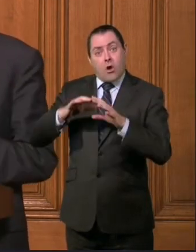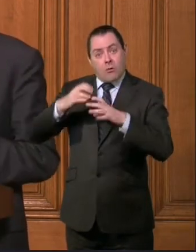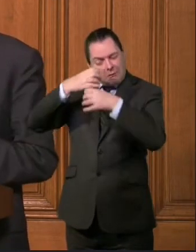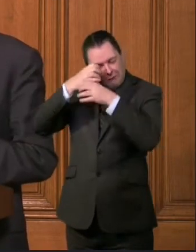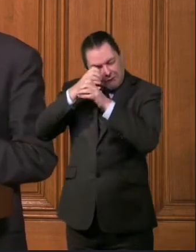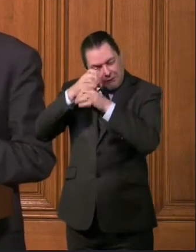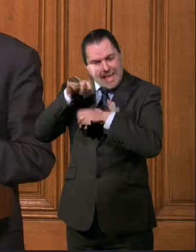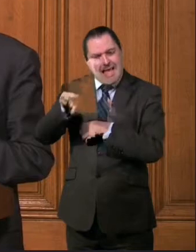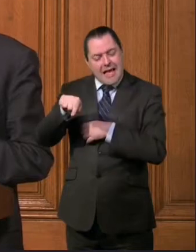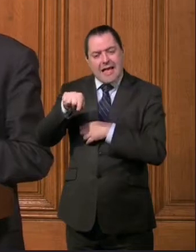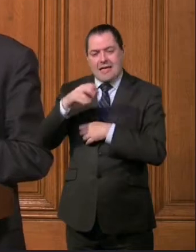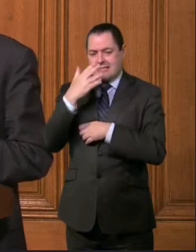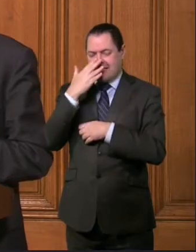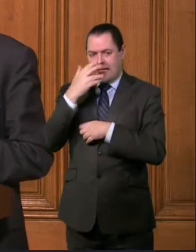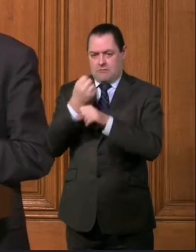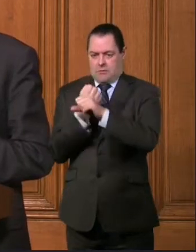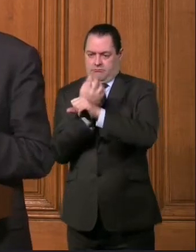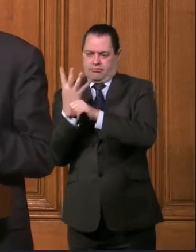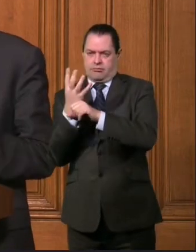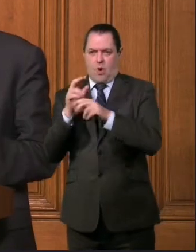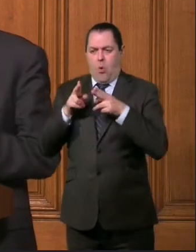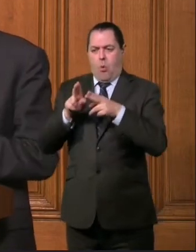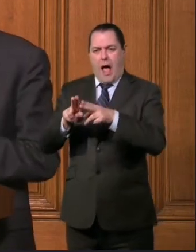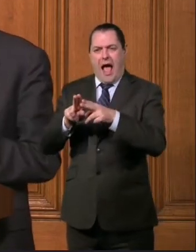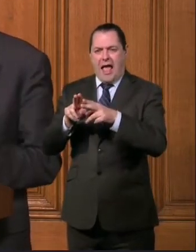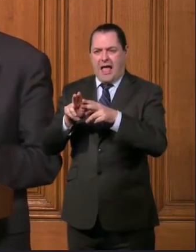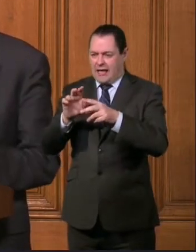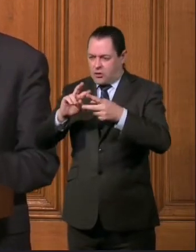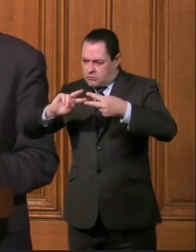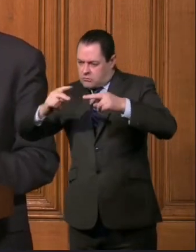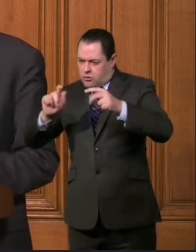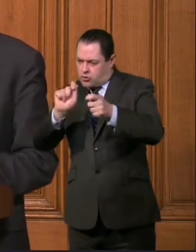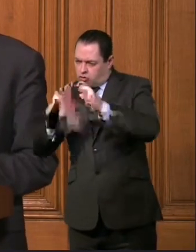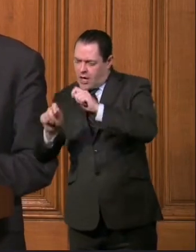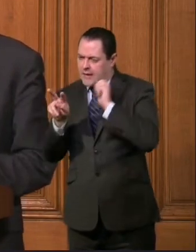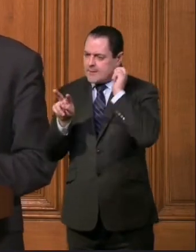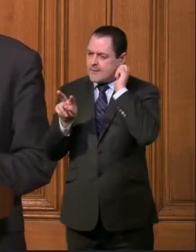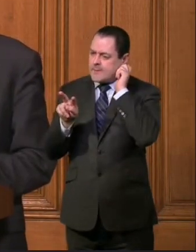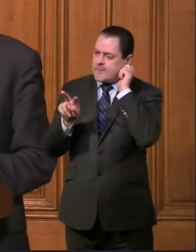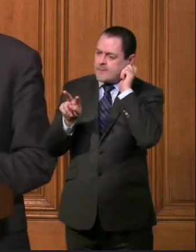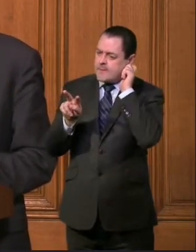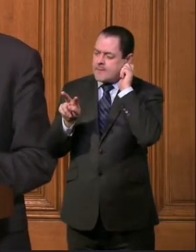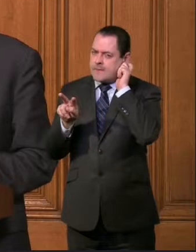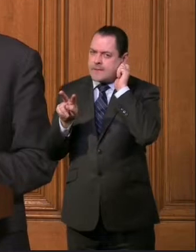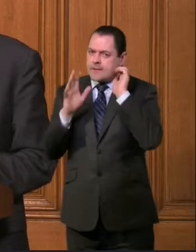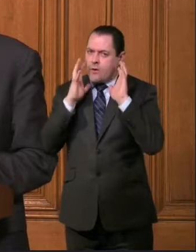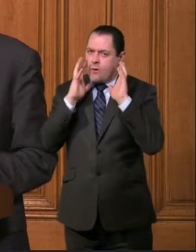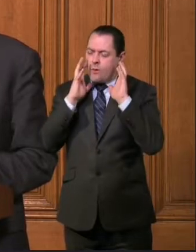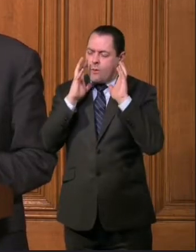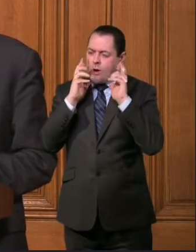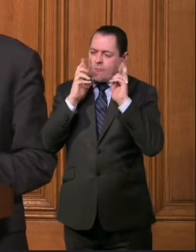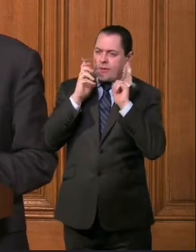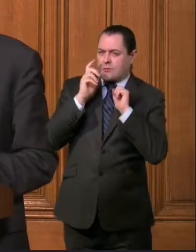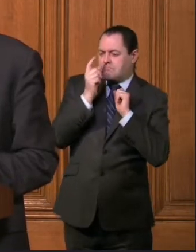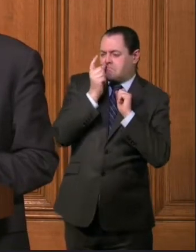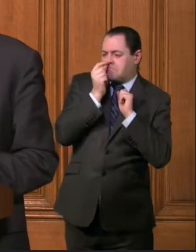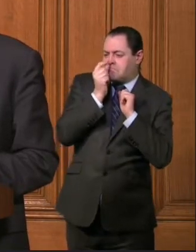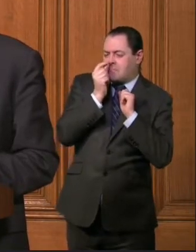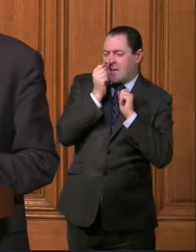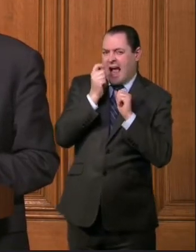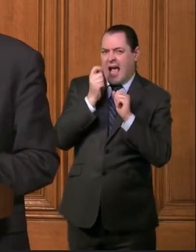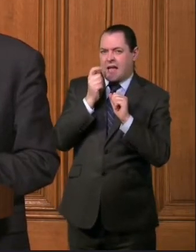of information coming out from different laboratories. It's very difficult to compare between laboratories on this data, and we need to